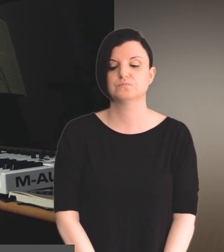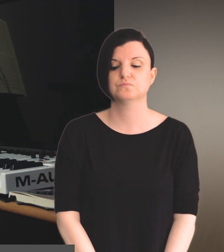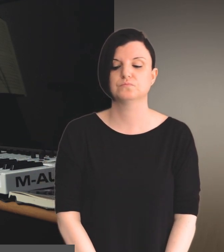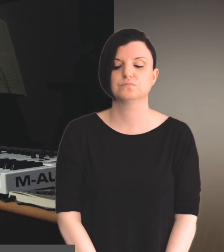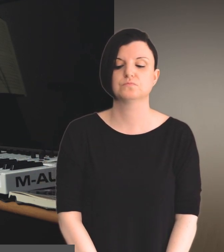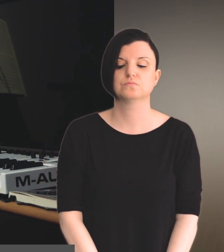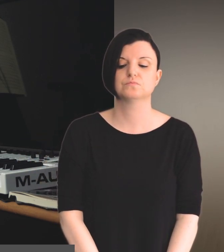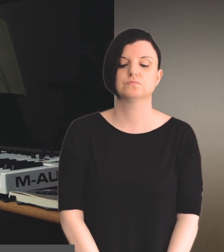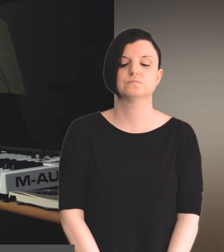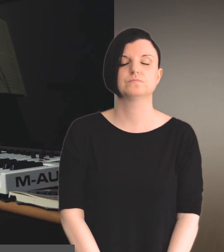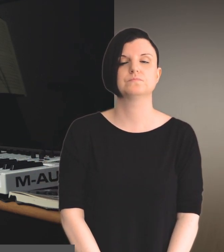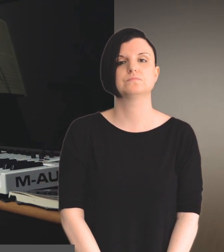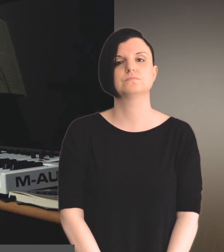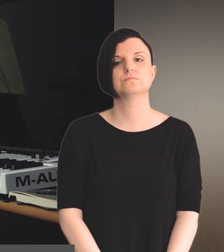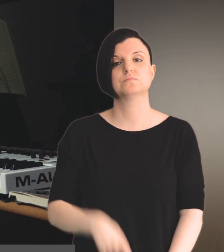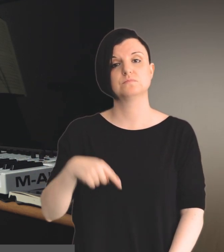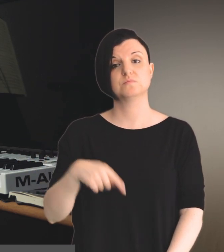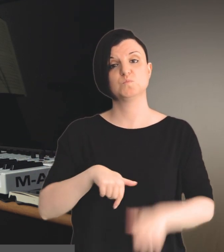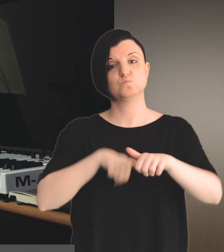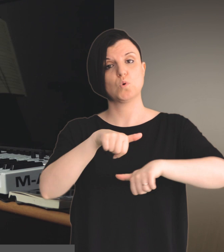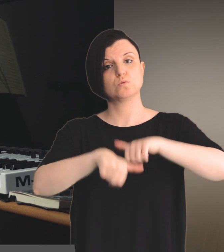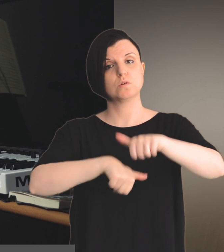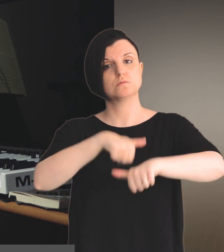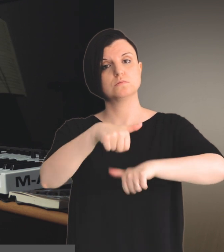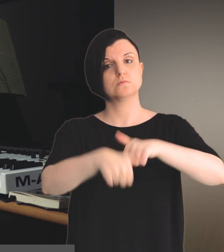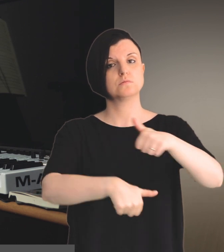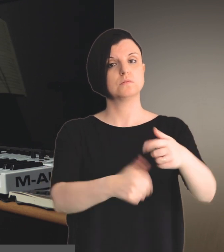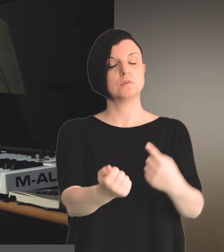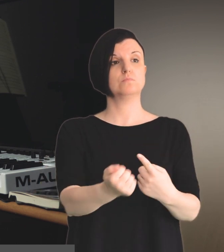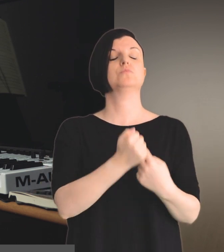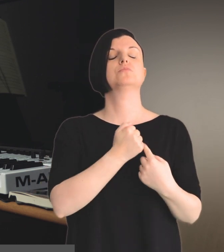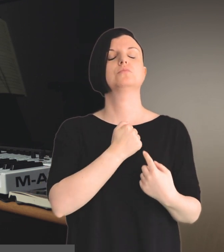I think what has struck me is regardless of who you speak with at the BSO,